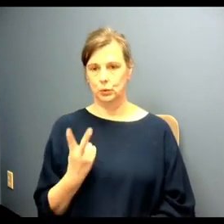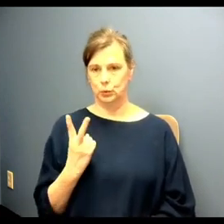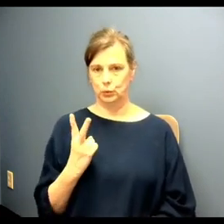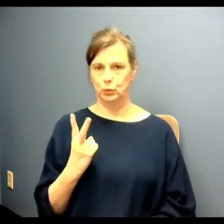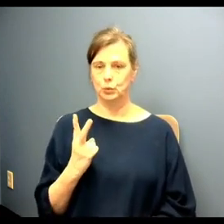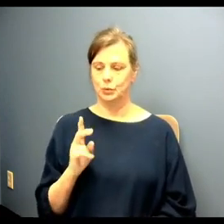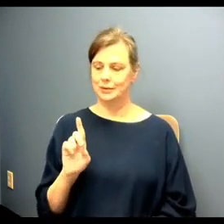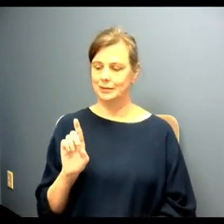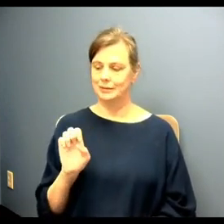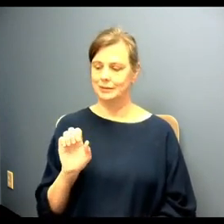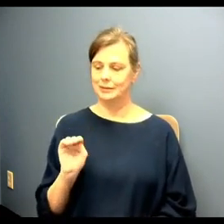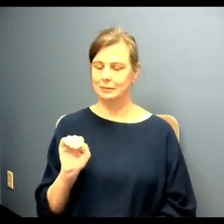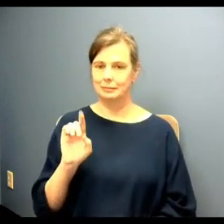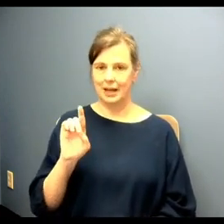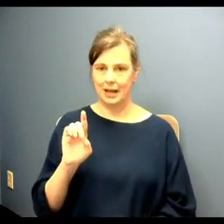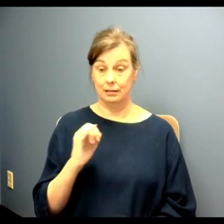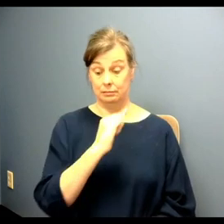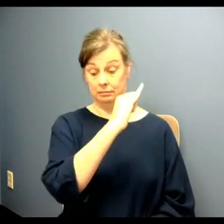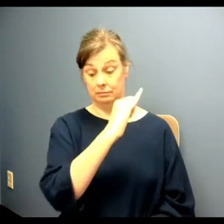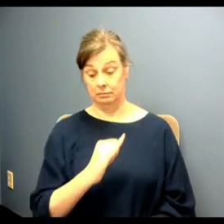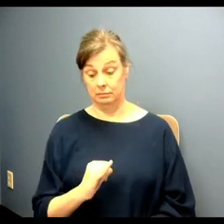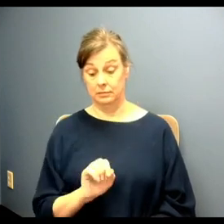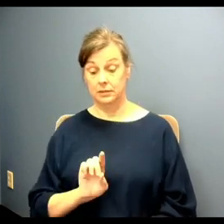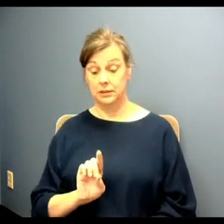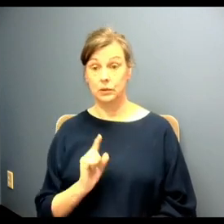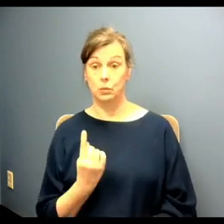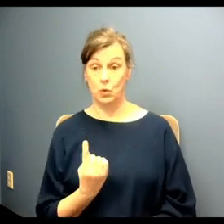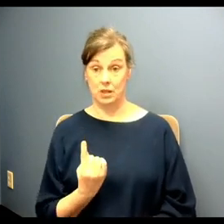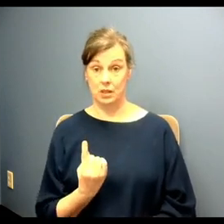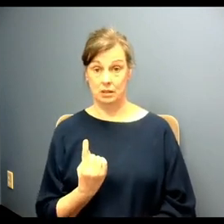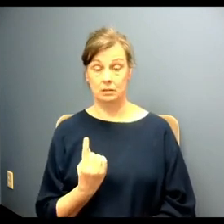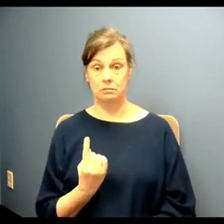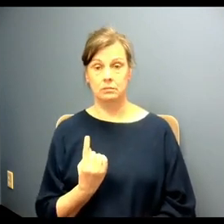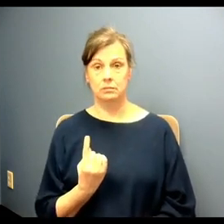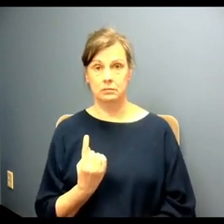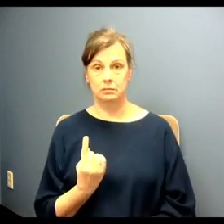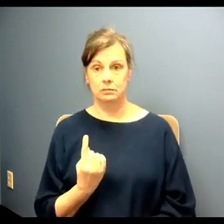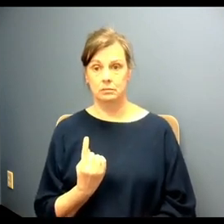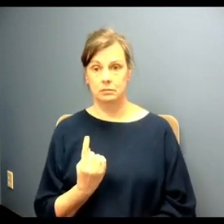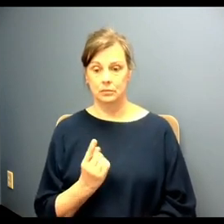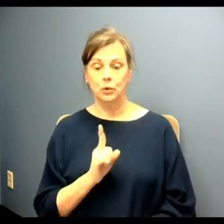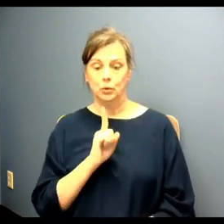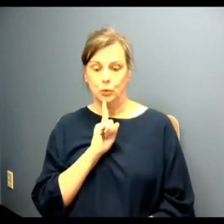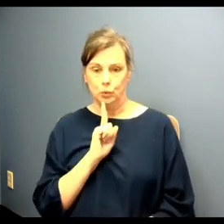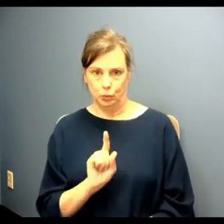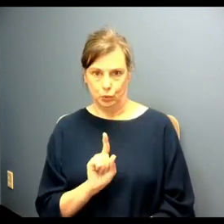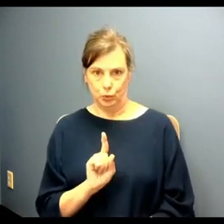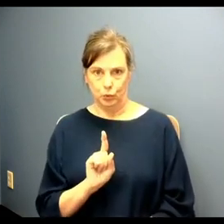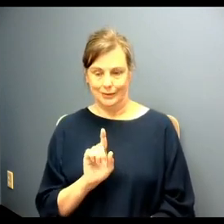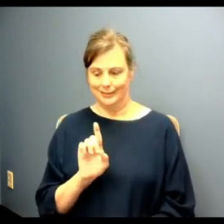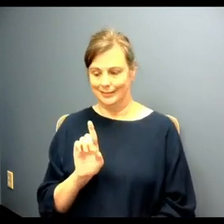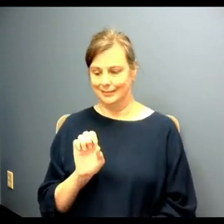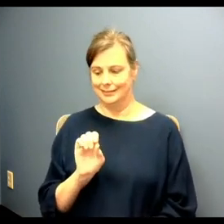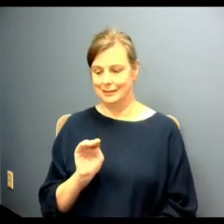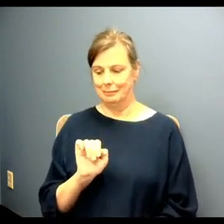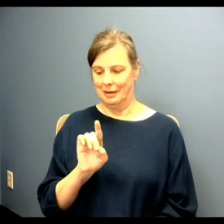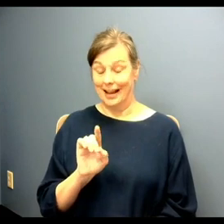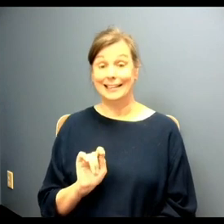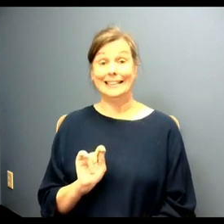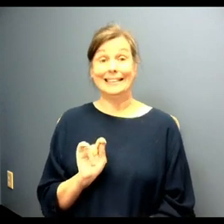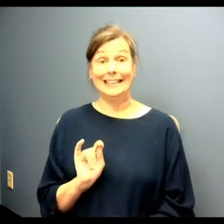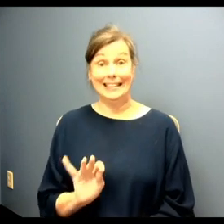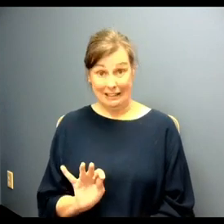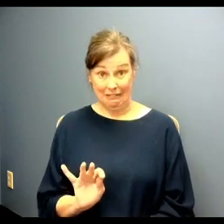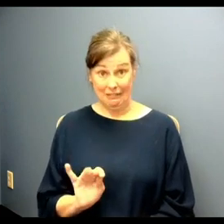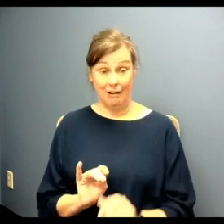D1, this first demand curve represents your true demand for chia pets if you had full information about